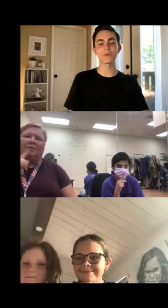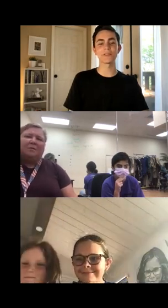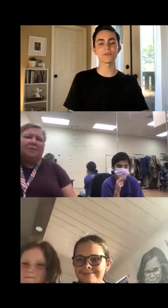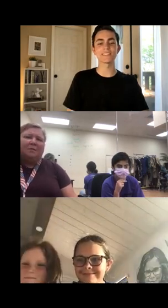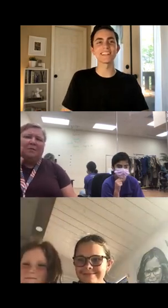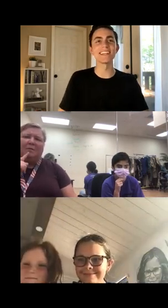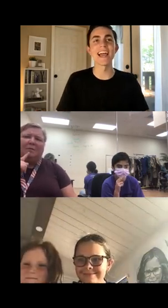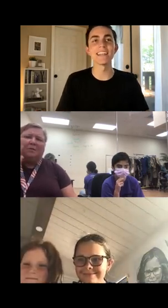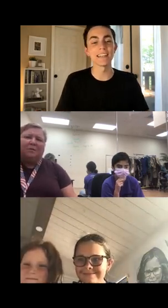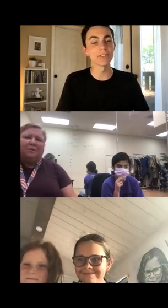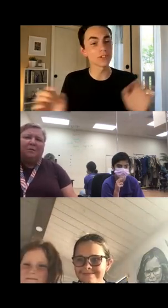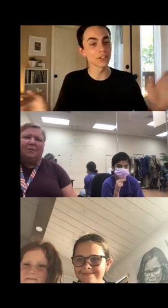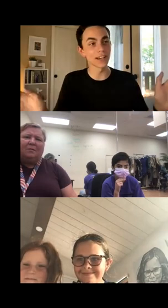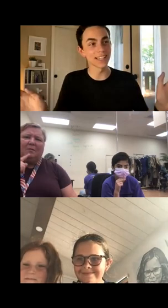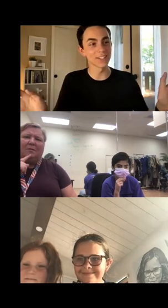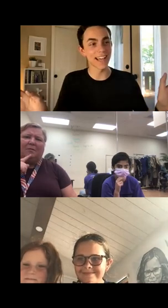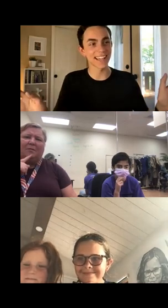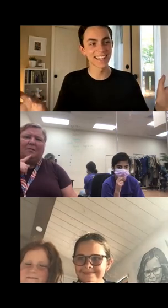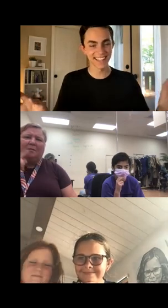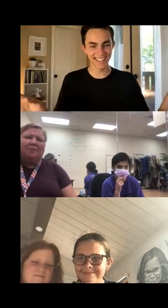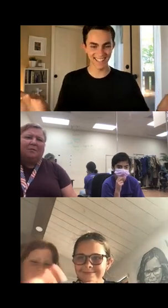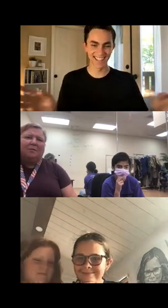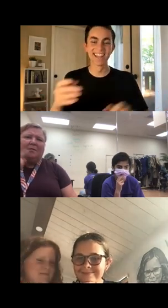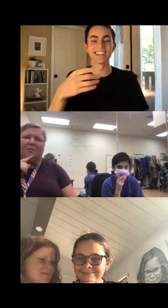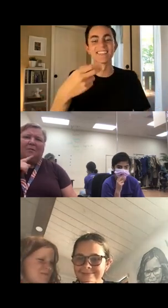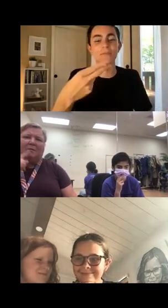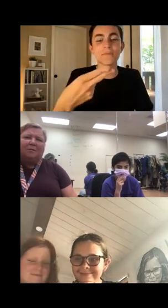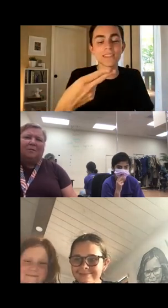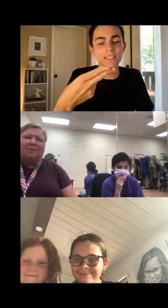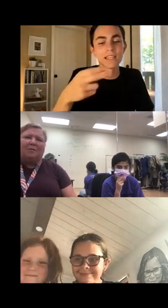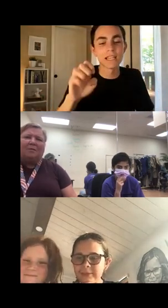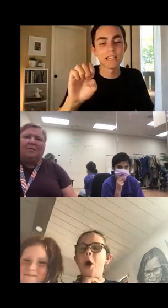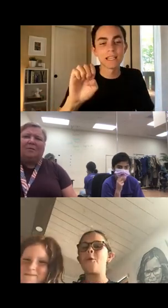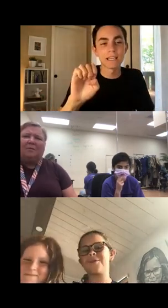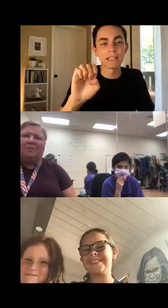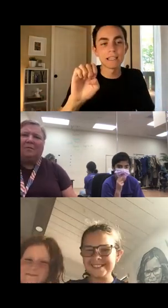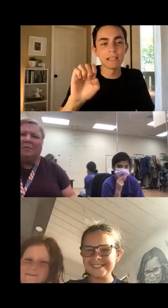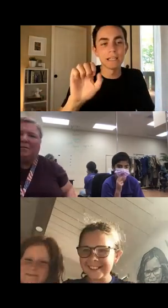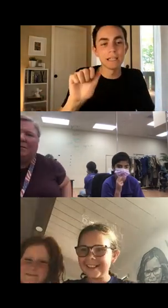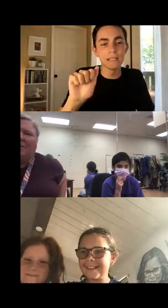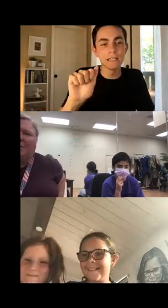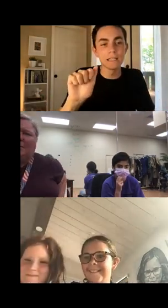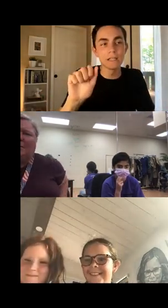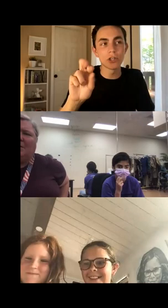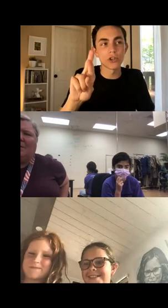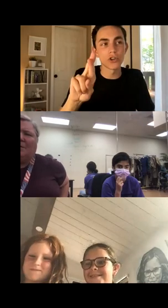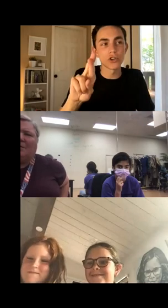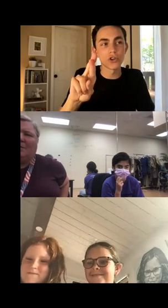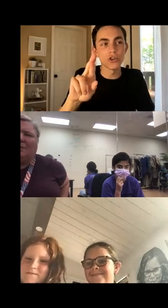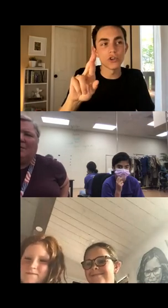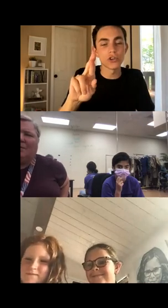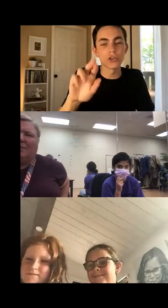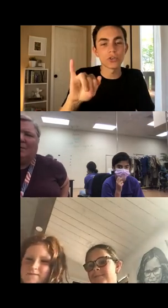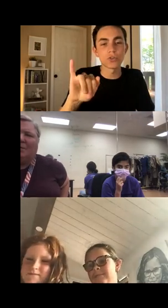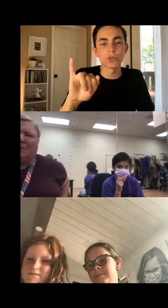All right, Quinn is requesting it again, even though she already got it in the chat. Here we go. That's he,